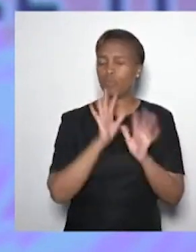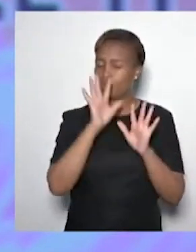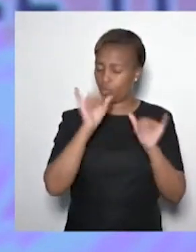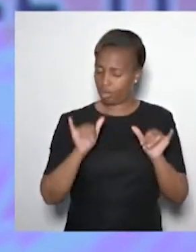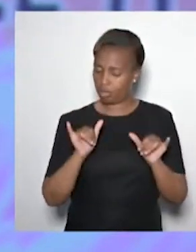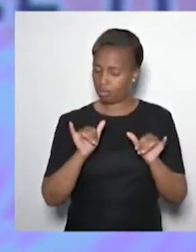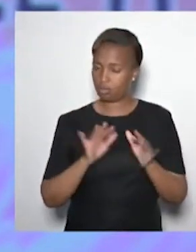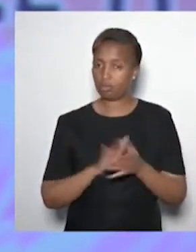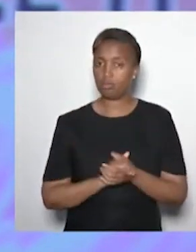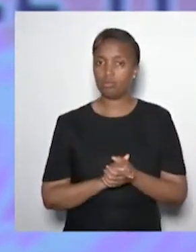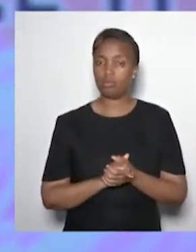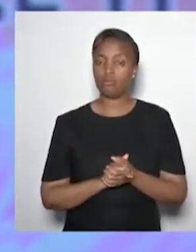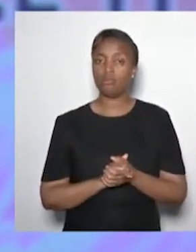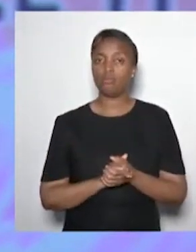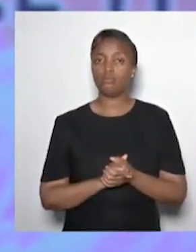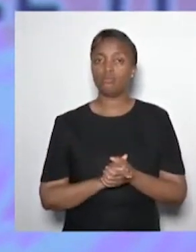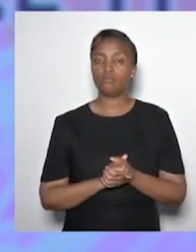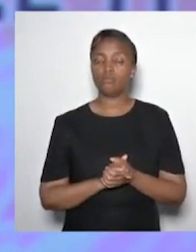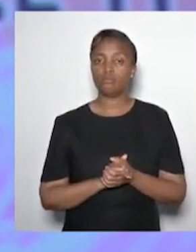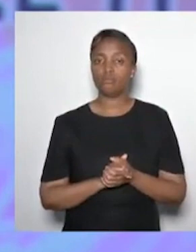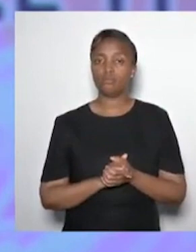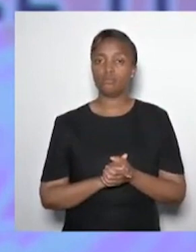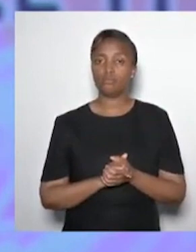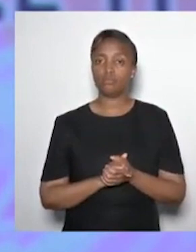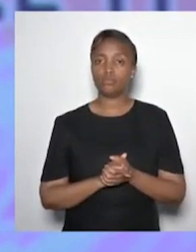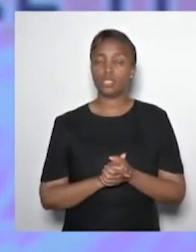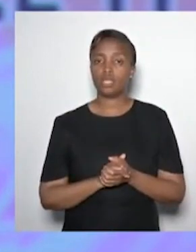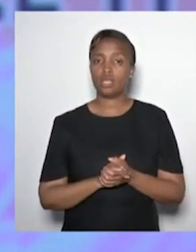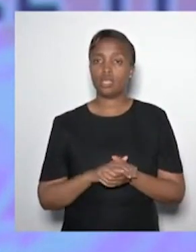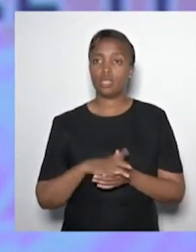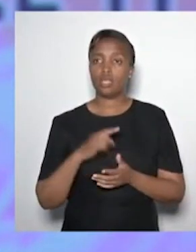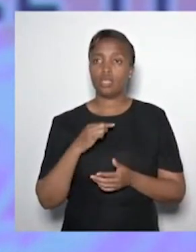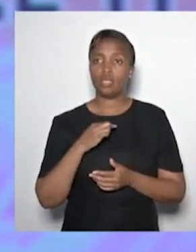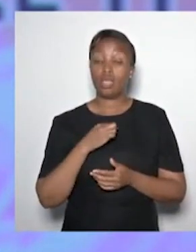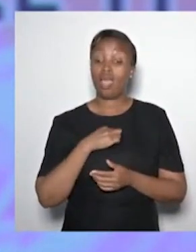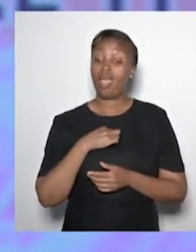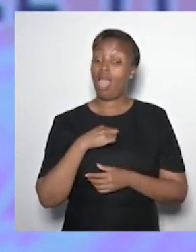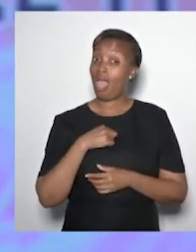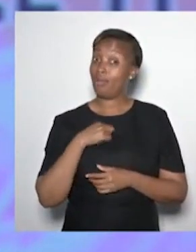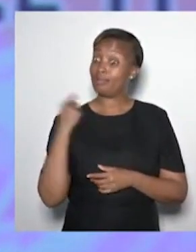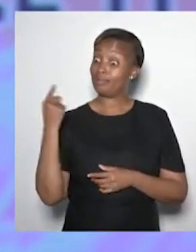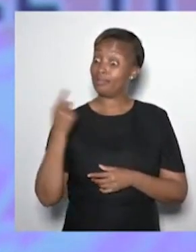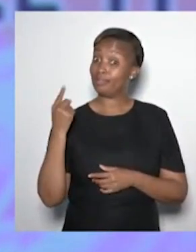you. It's very supernatural. I was a single guy at the time.